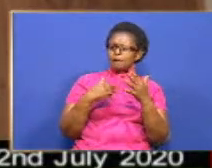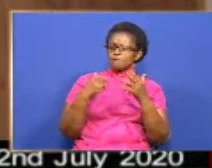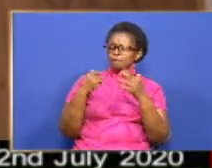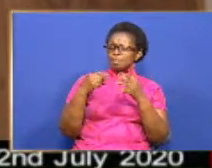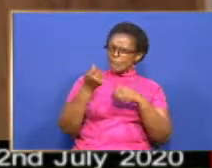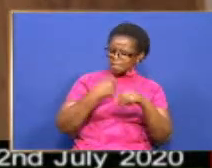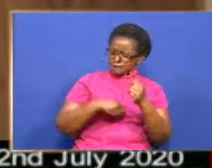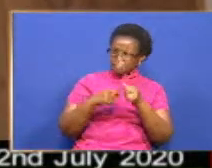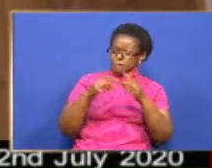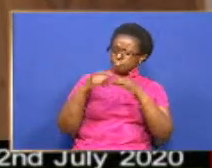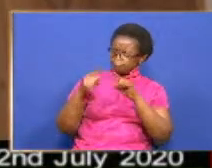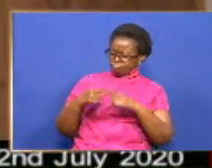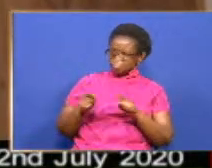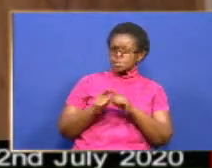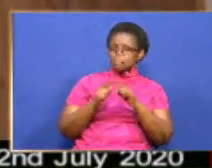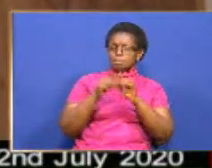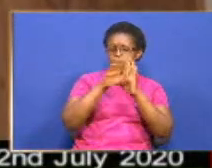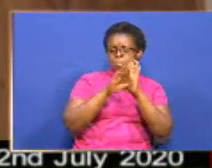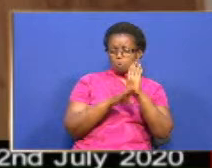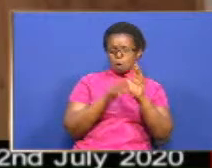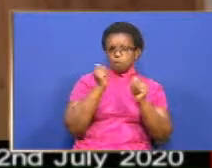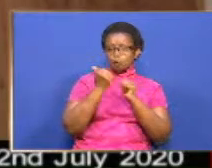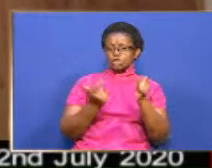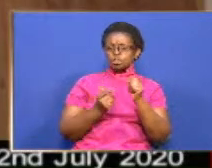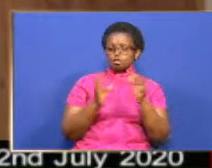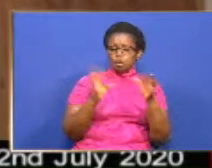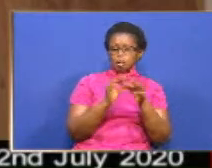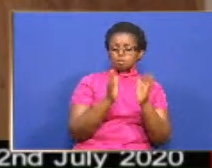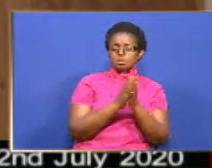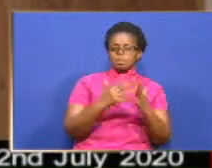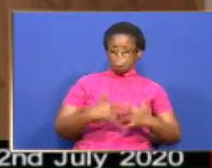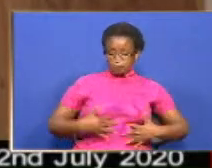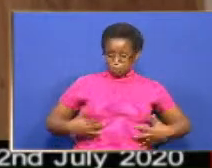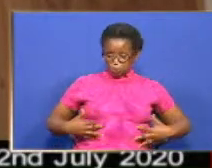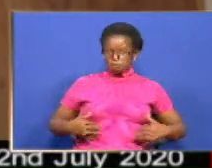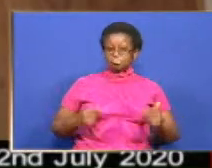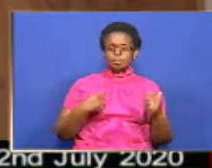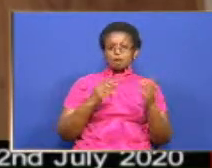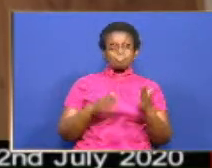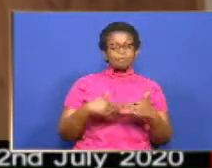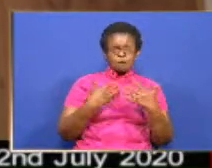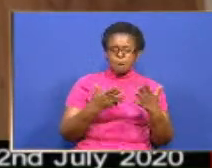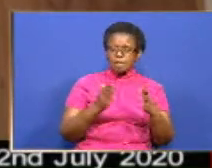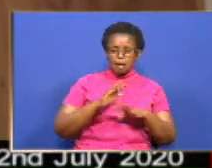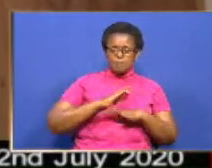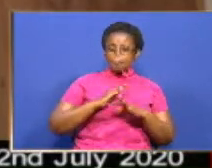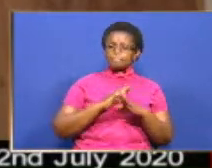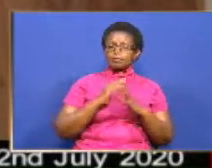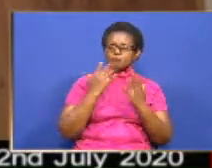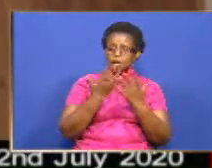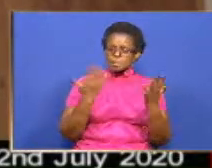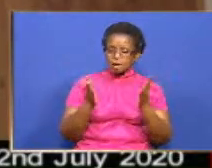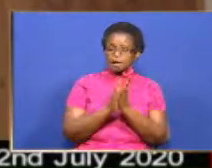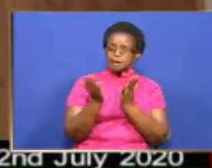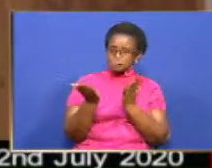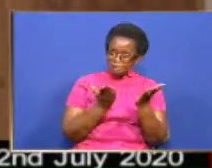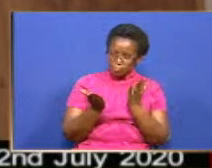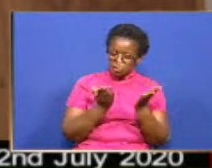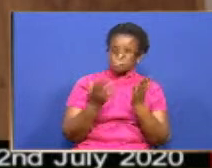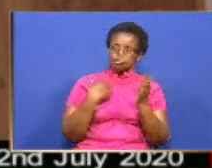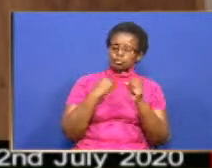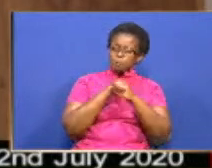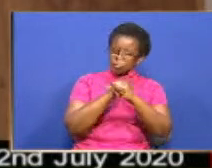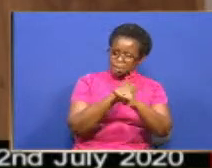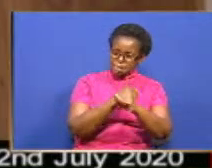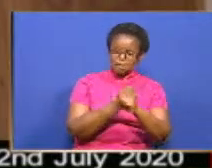relating to refugees, provision of adequate facilities and services for the protection,